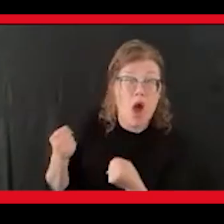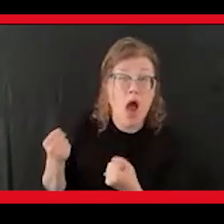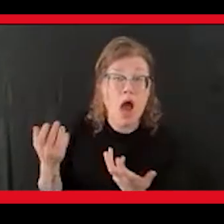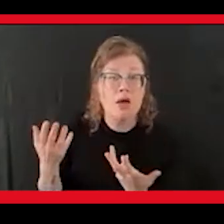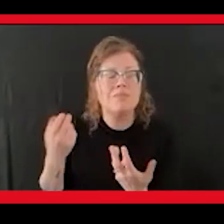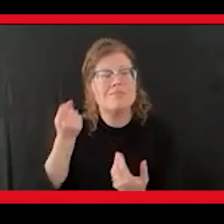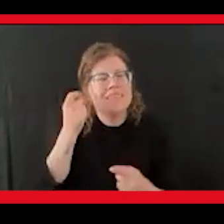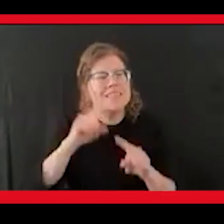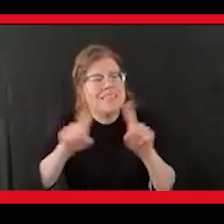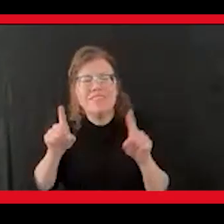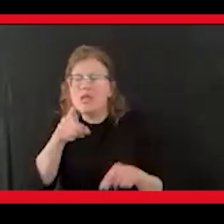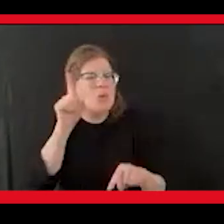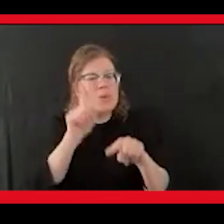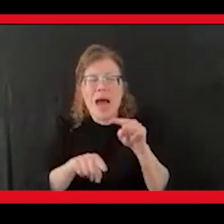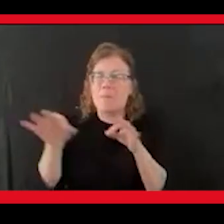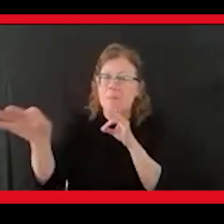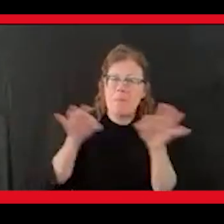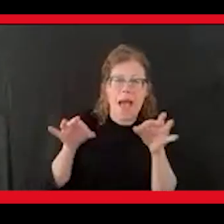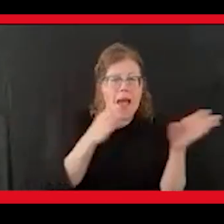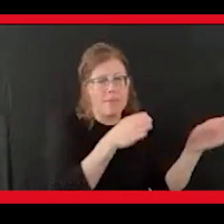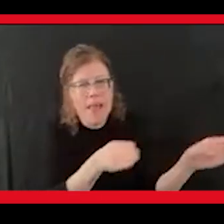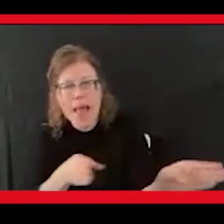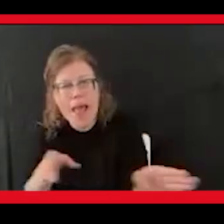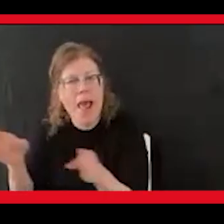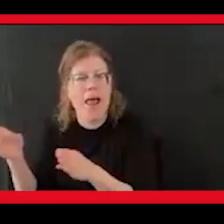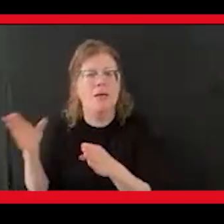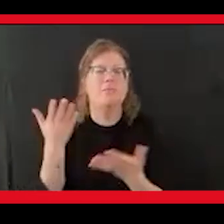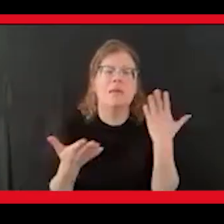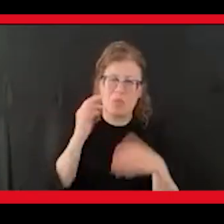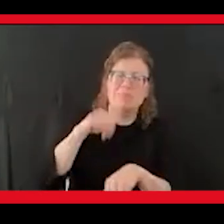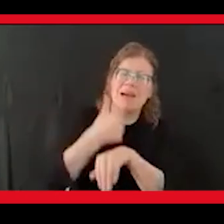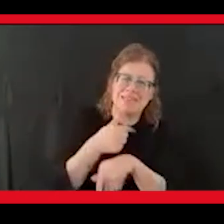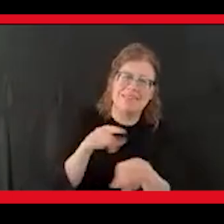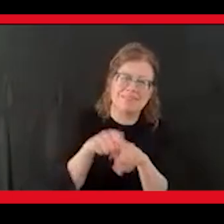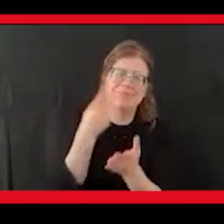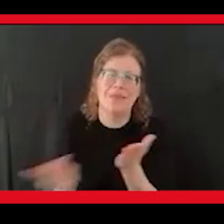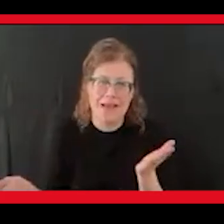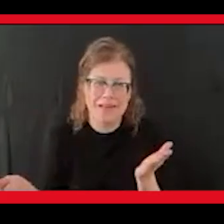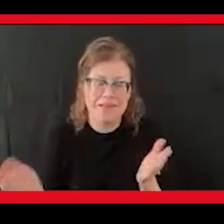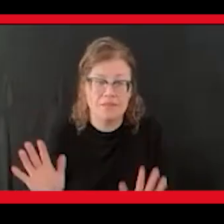carry out your project through budget, timeline, and support material.